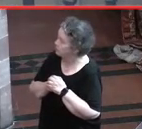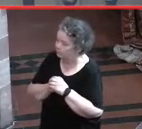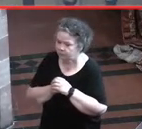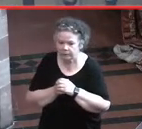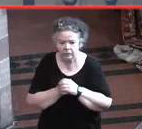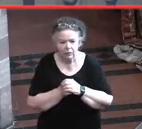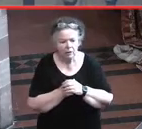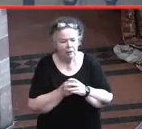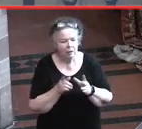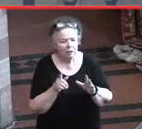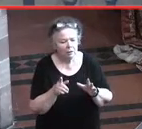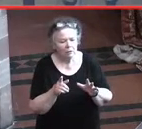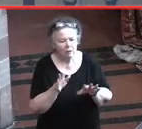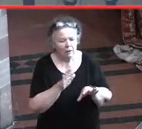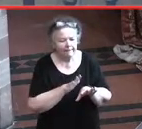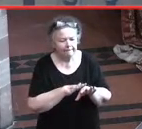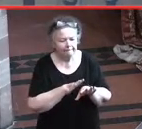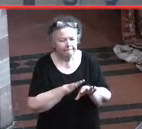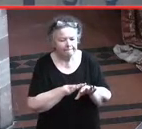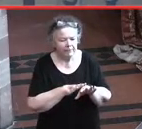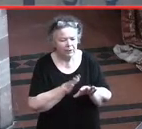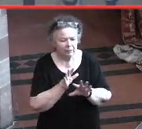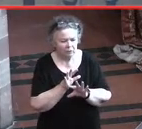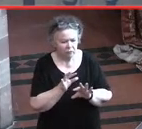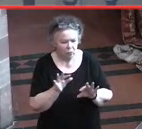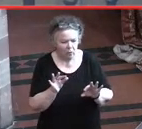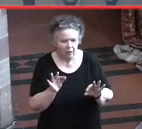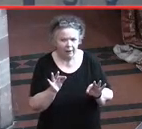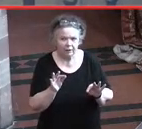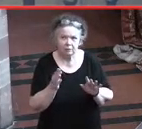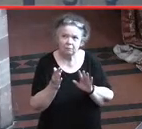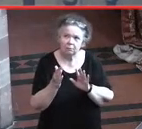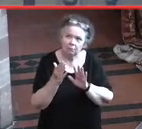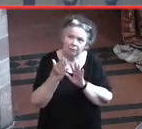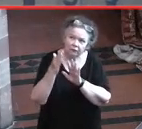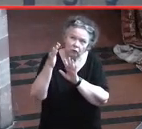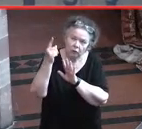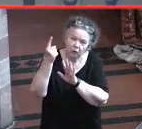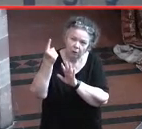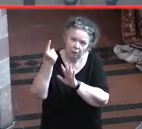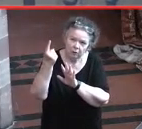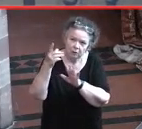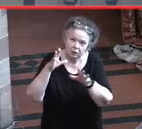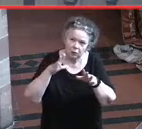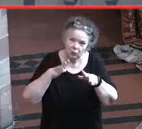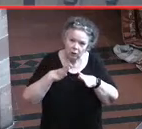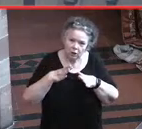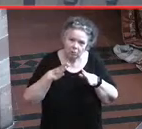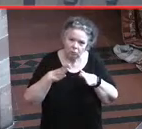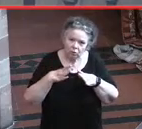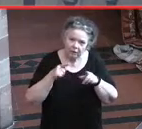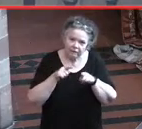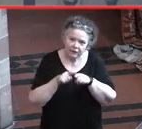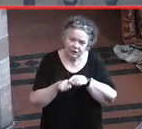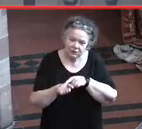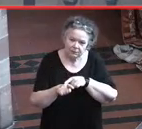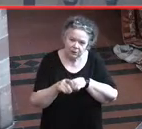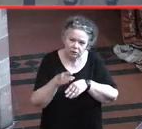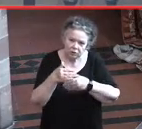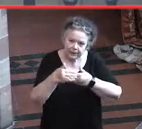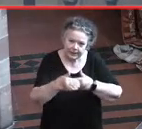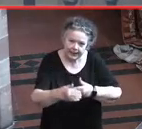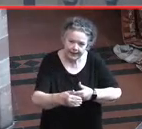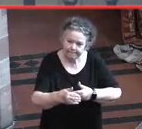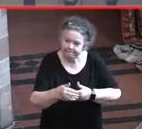We hold a moment of quiet in God's presence as we prepare for this special moment in